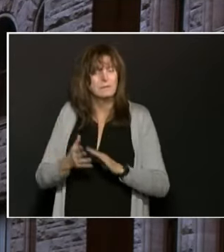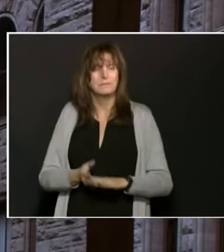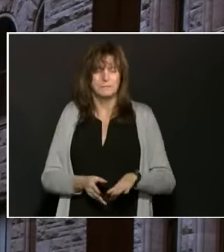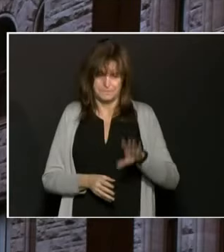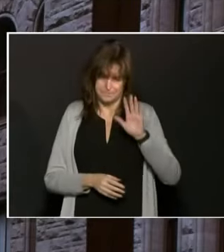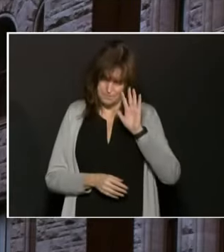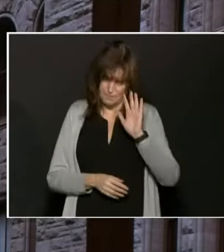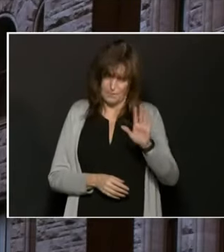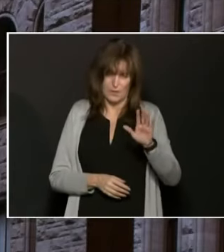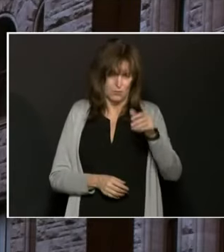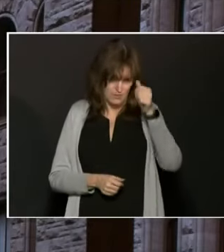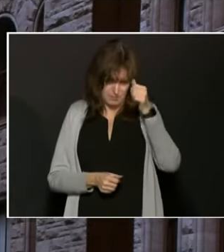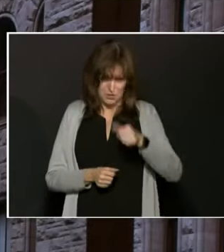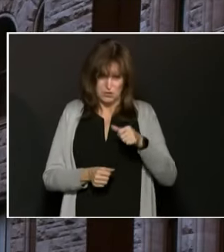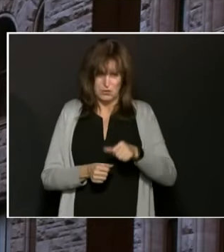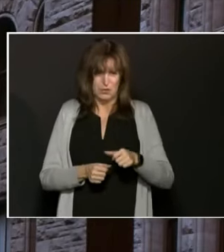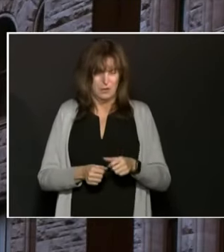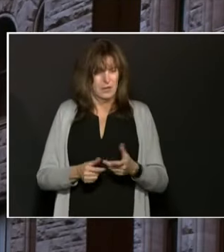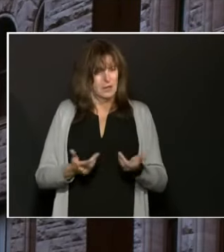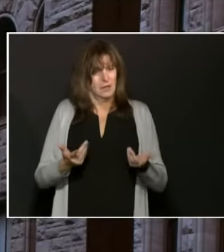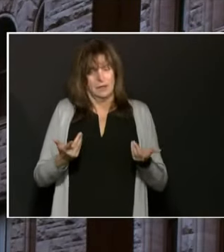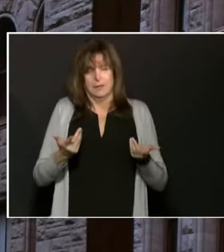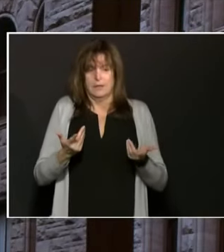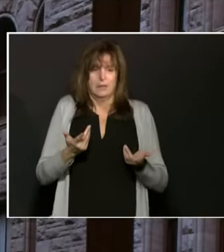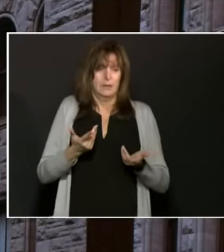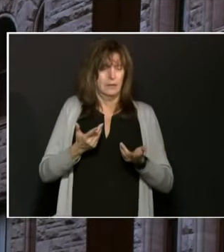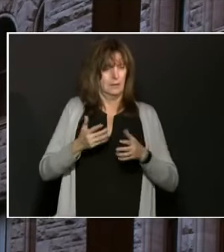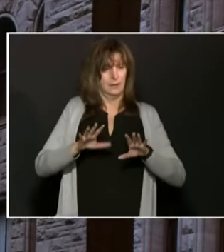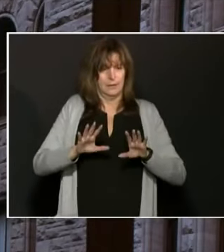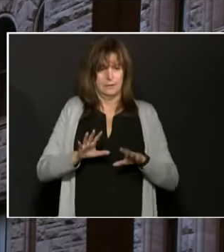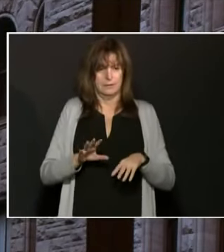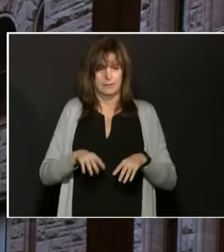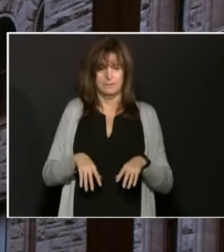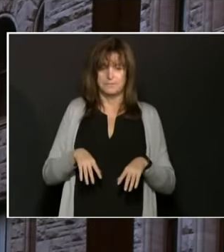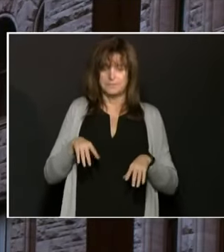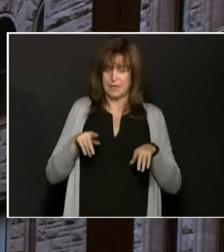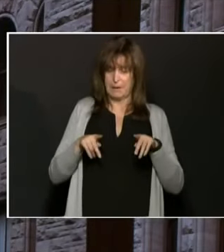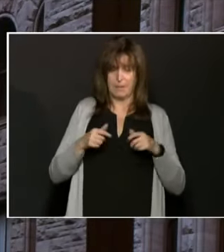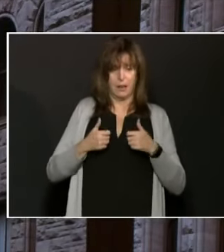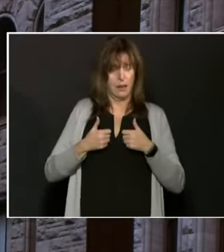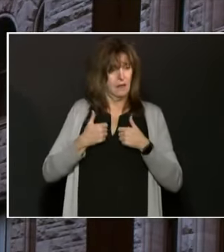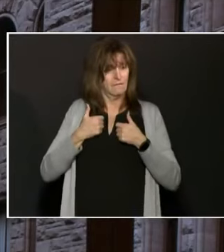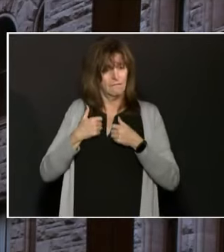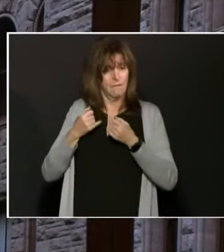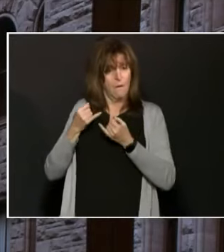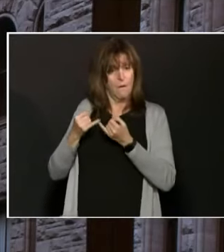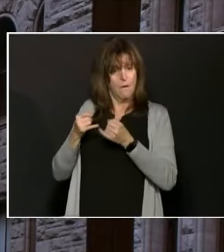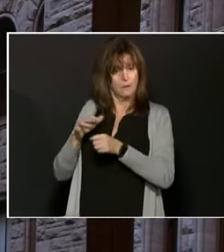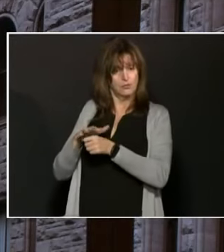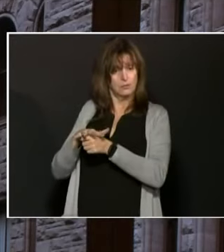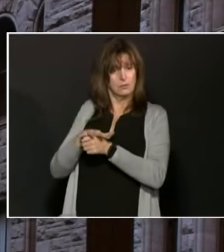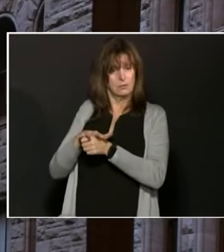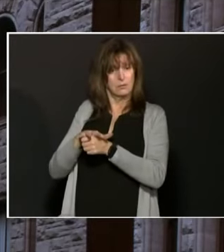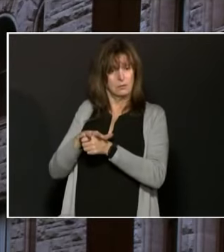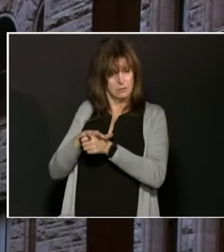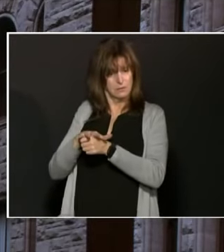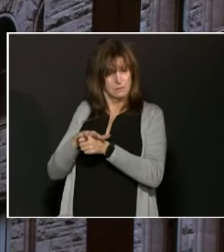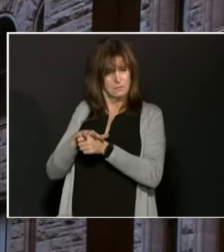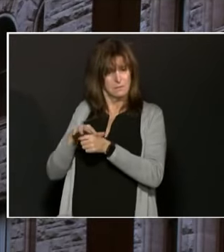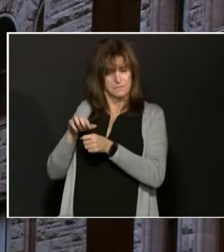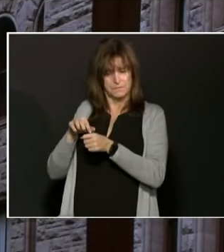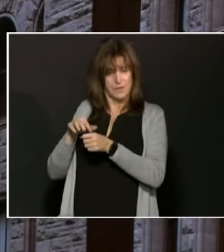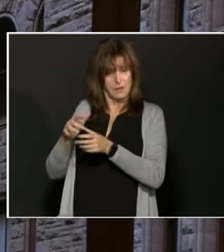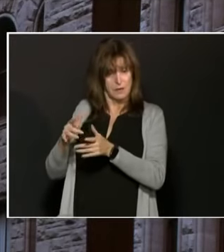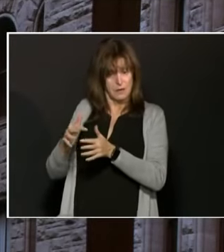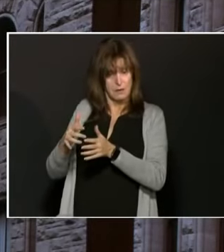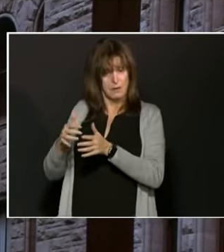say, well, if we're in the orange zone, when would we go to yellow? You can just look at the data and the information that tells you when you would. That's an opening up.